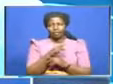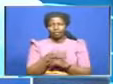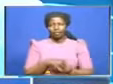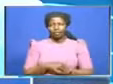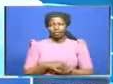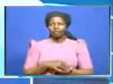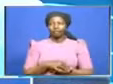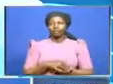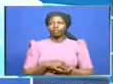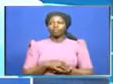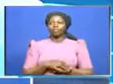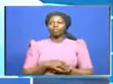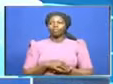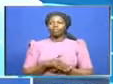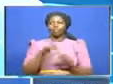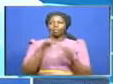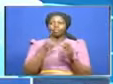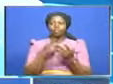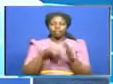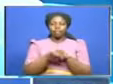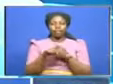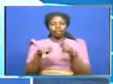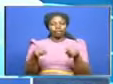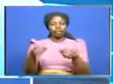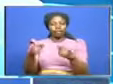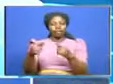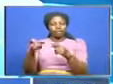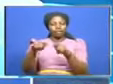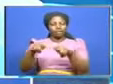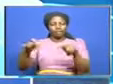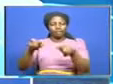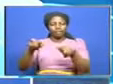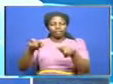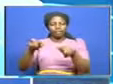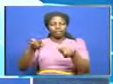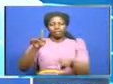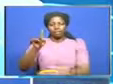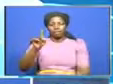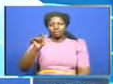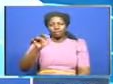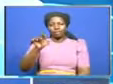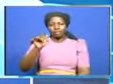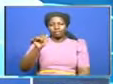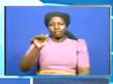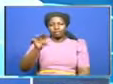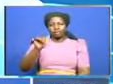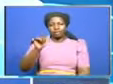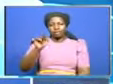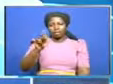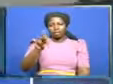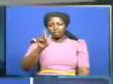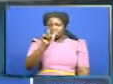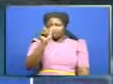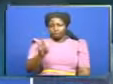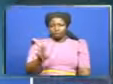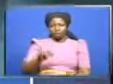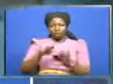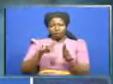Azerbaijani forces over the disputed Nagorno-Karabakh region. More in our global news roundup.